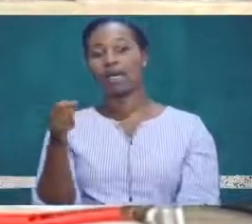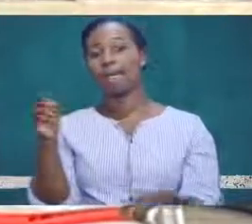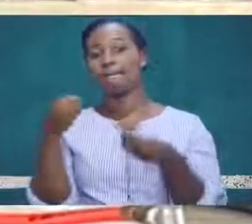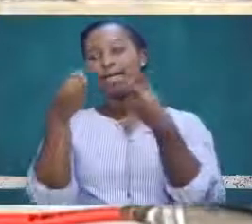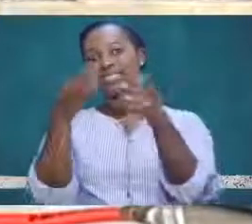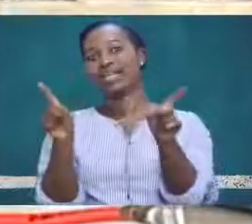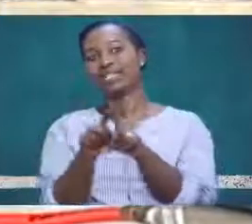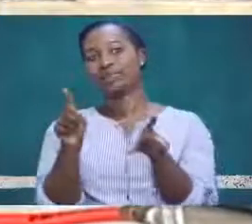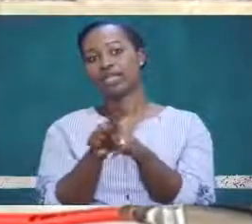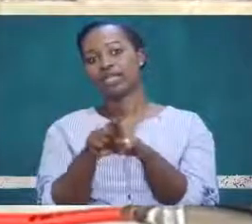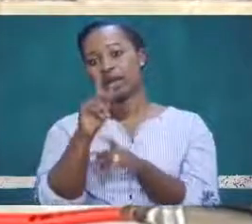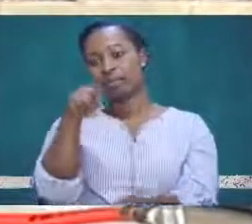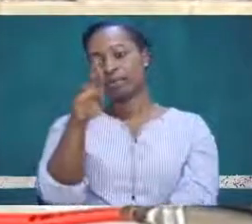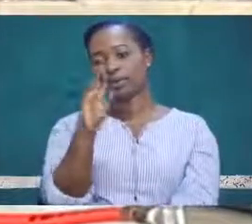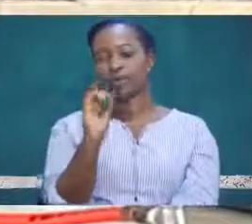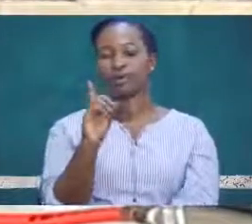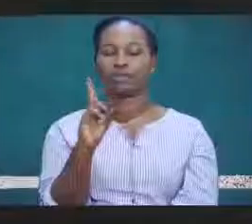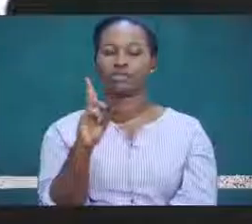product